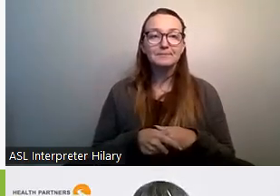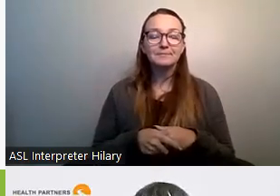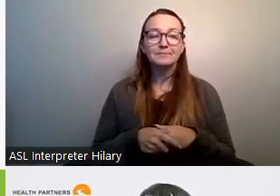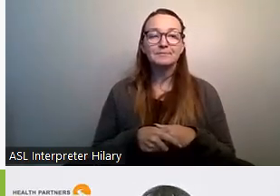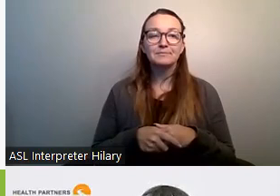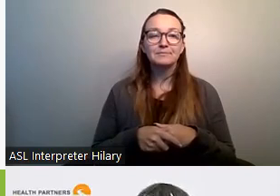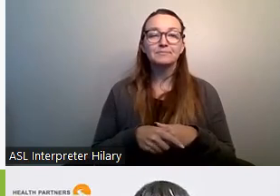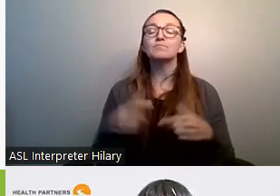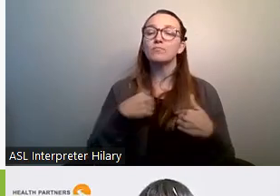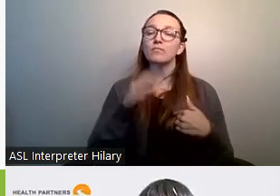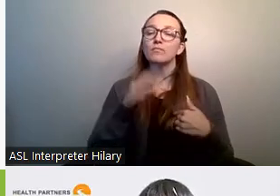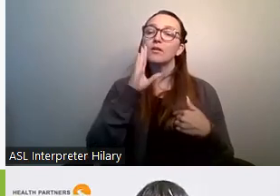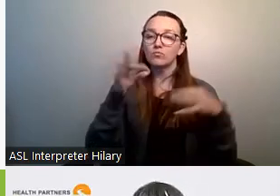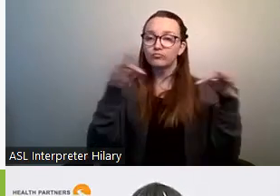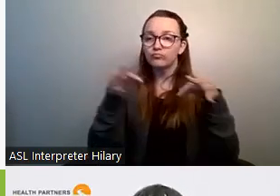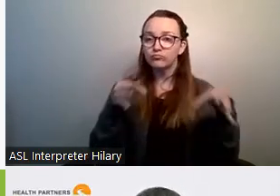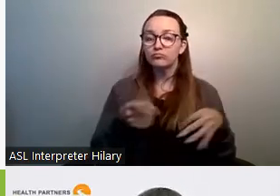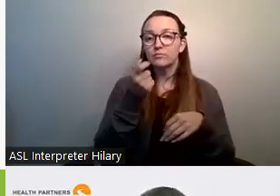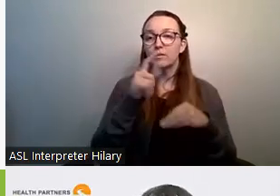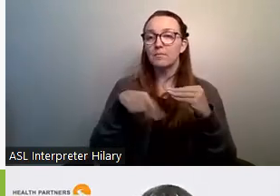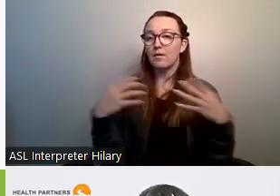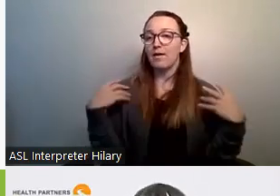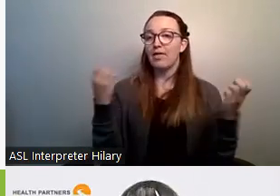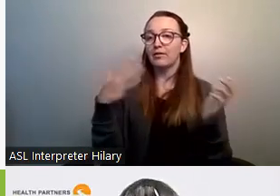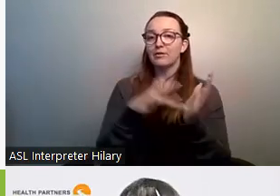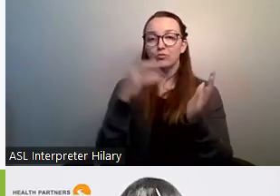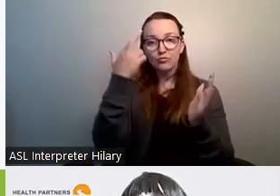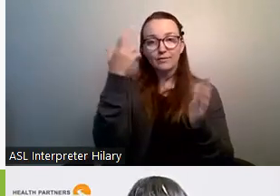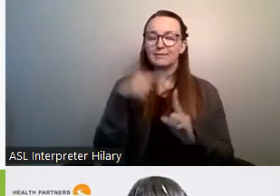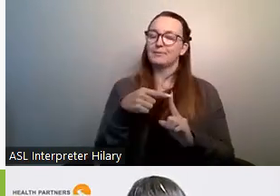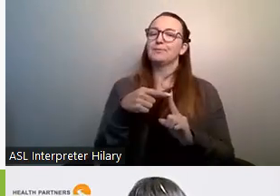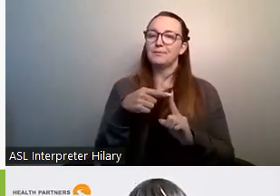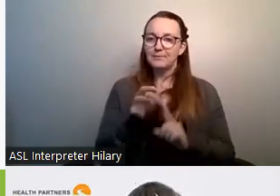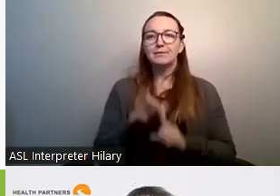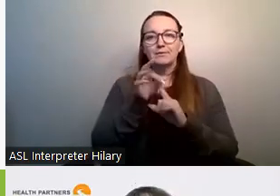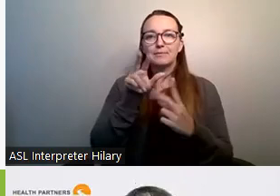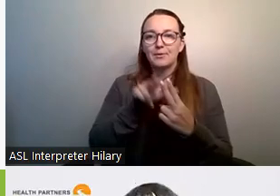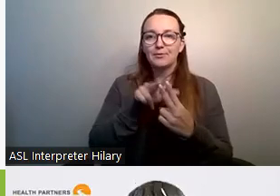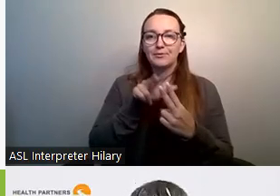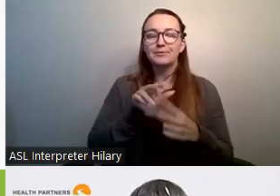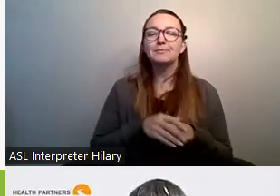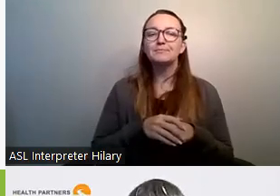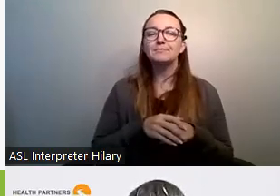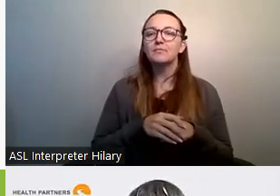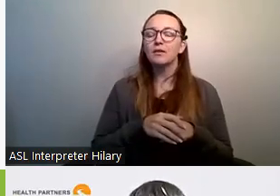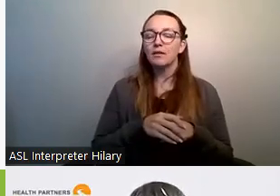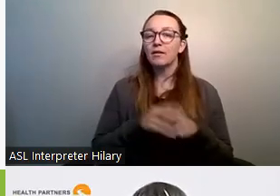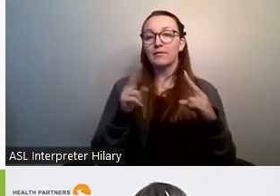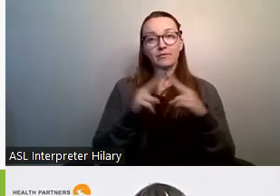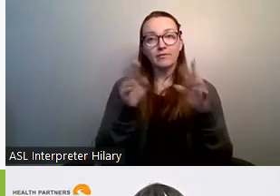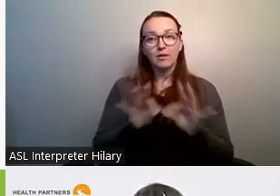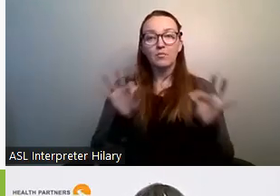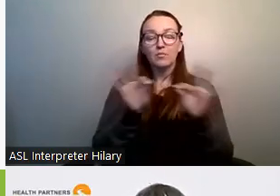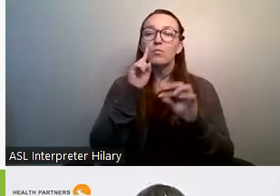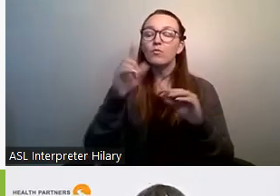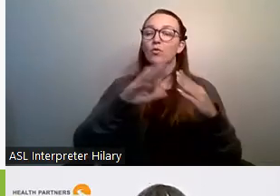I'm going to tell you a little bit about health centers and why they're such unique partners. And this is particularly important for